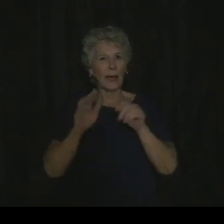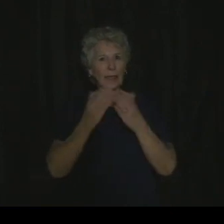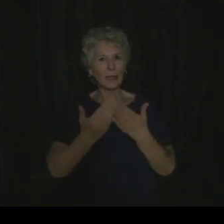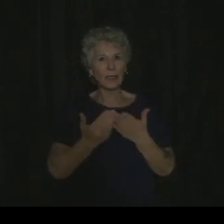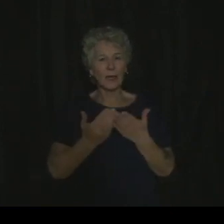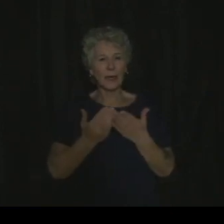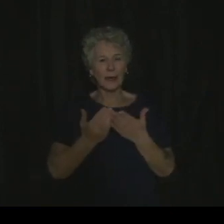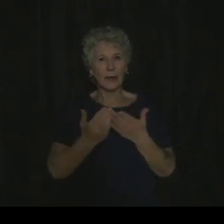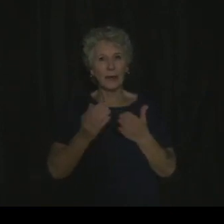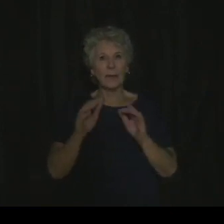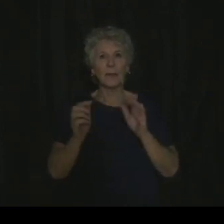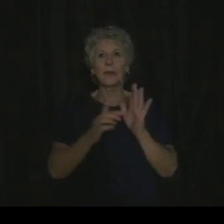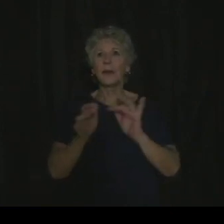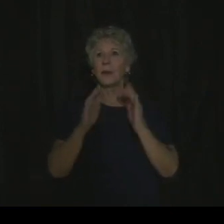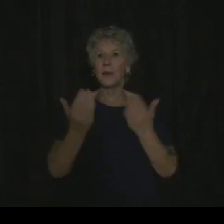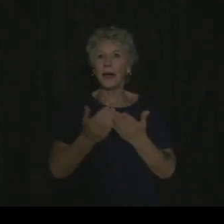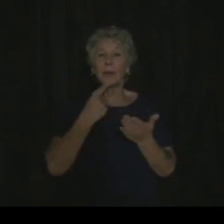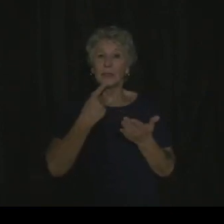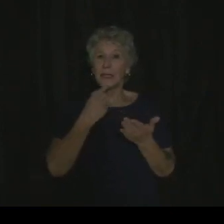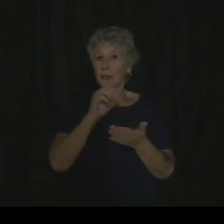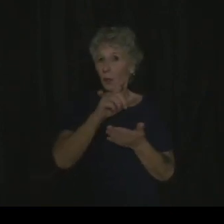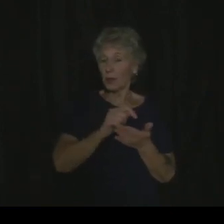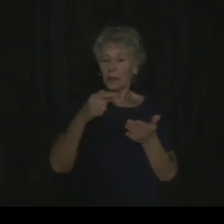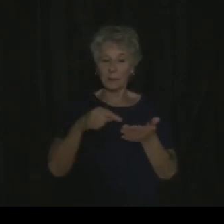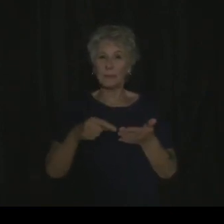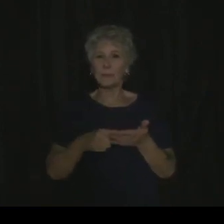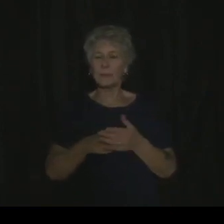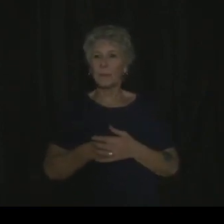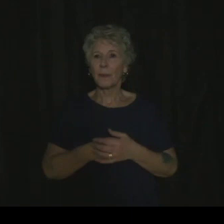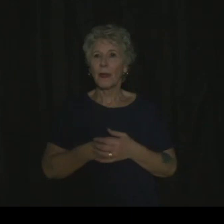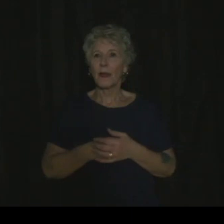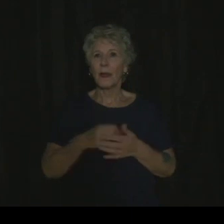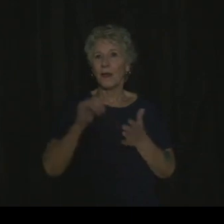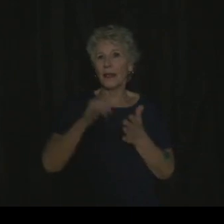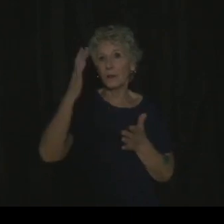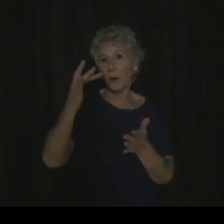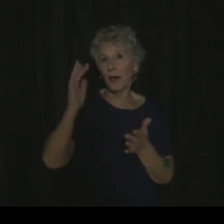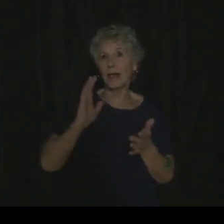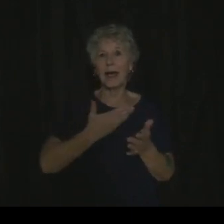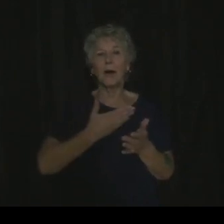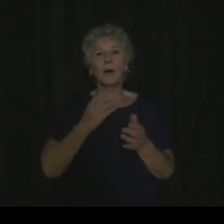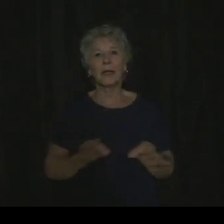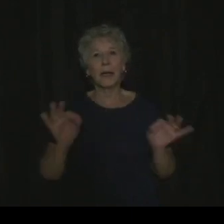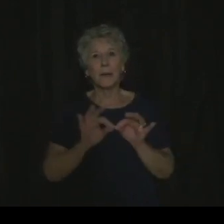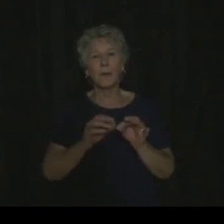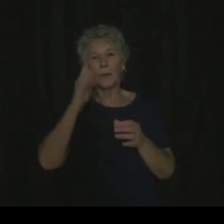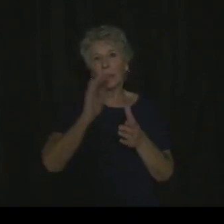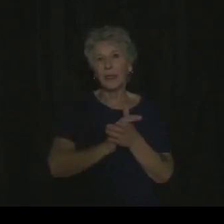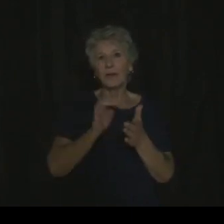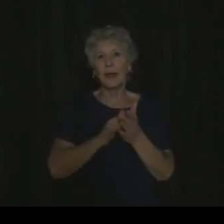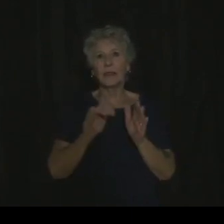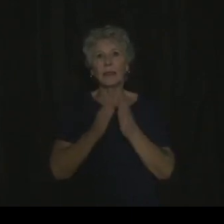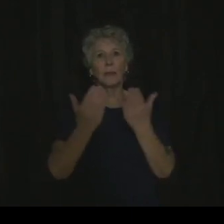the scripture says, which means the Old Testament in this context, and by the way, that's why our main belief as a church is that the scriptures are the